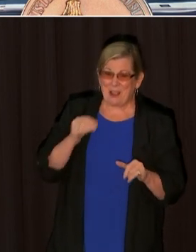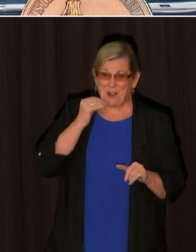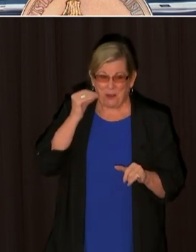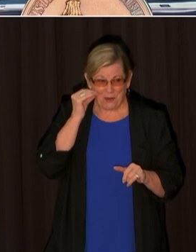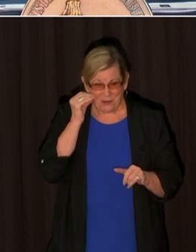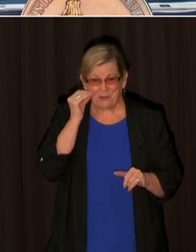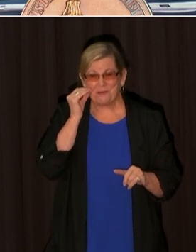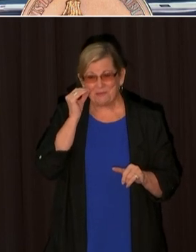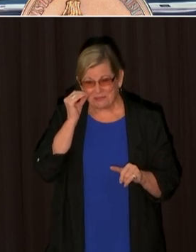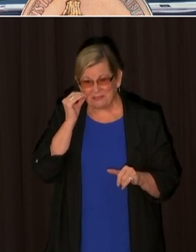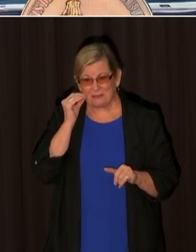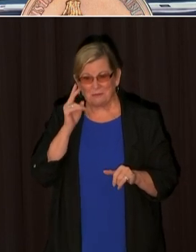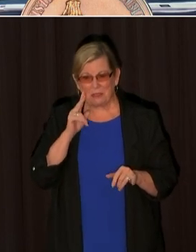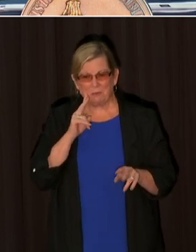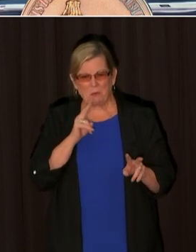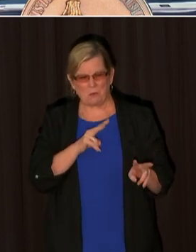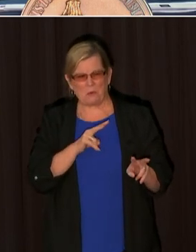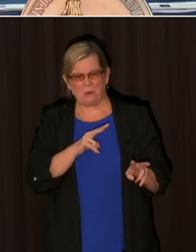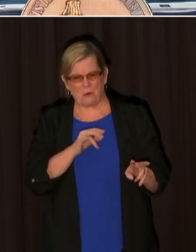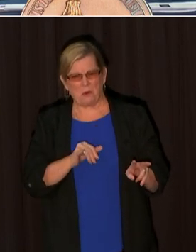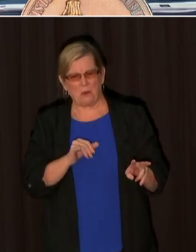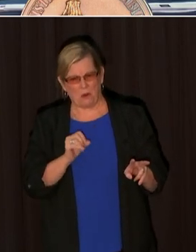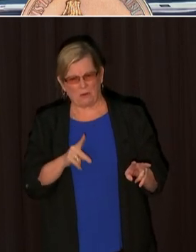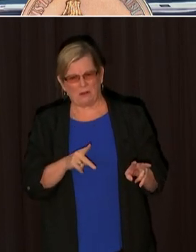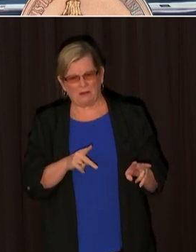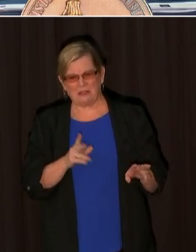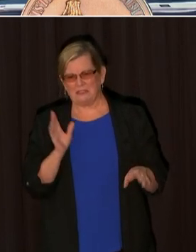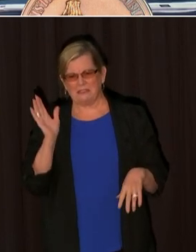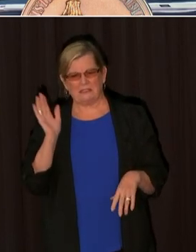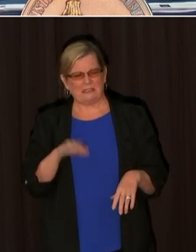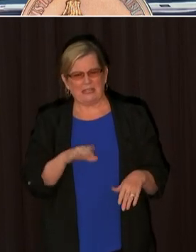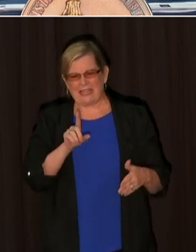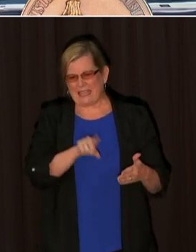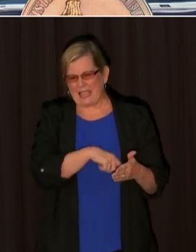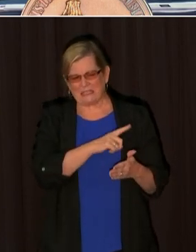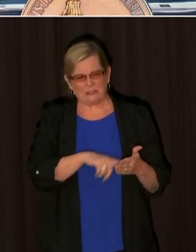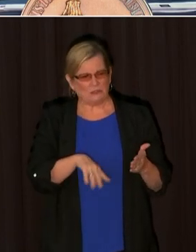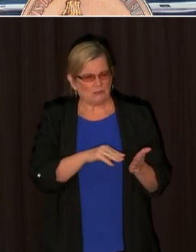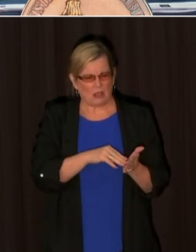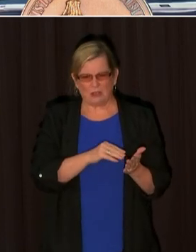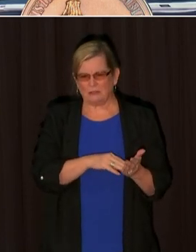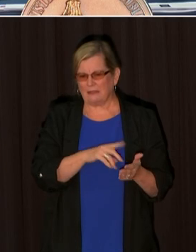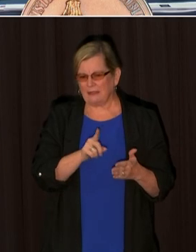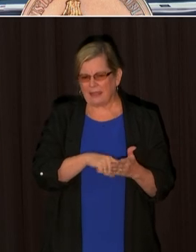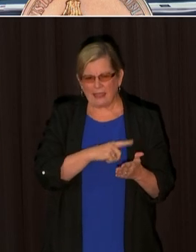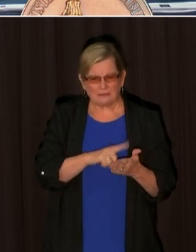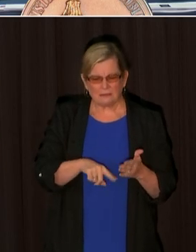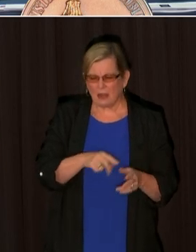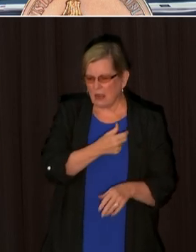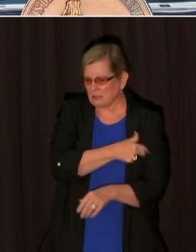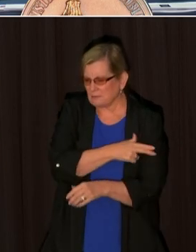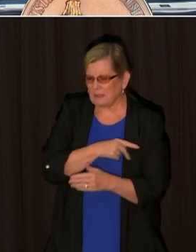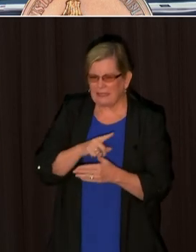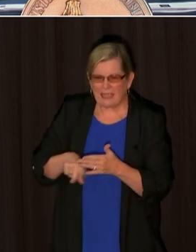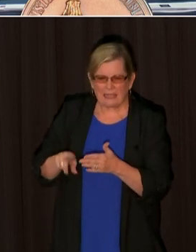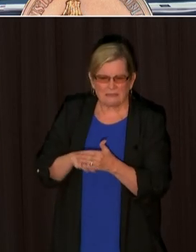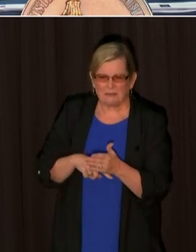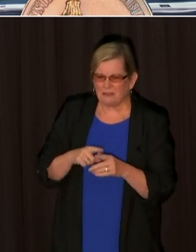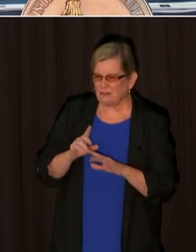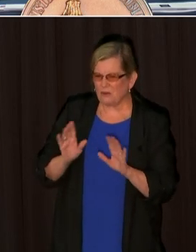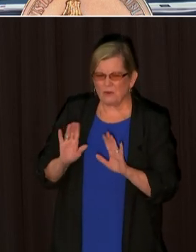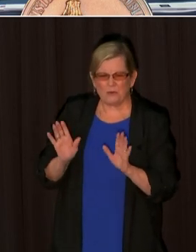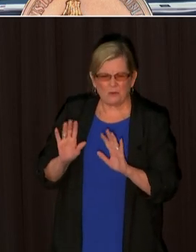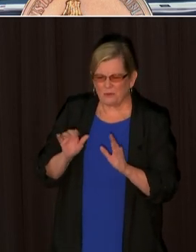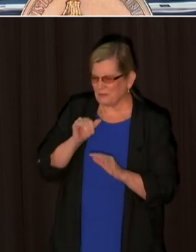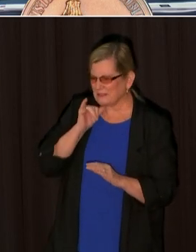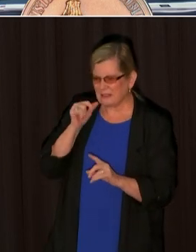made people think that their doctor's offices or hospitals aren't available for other types of care. And we want people